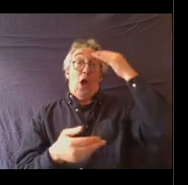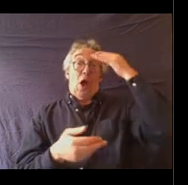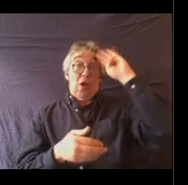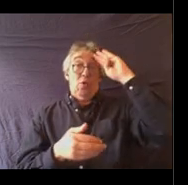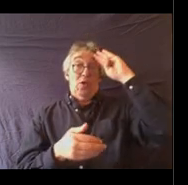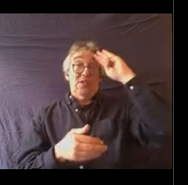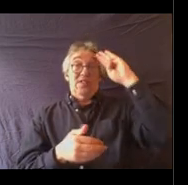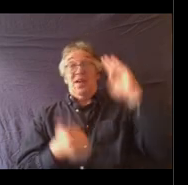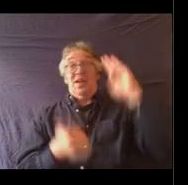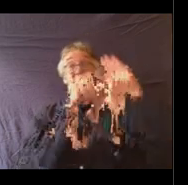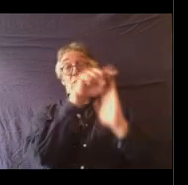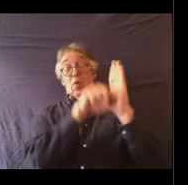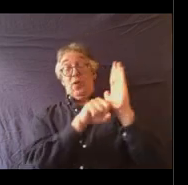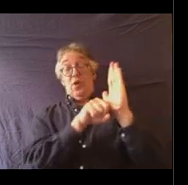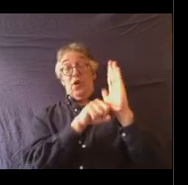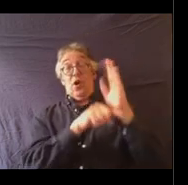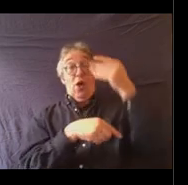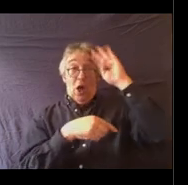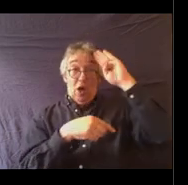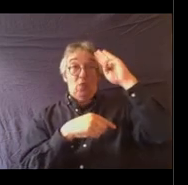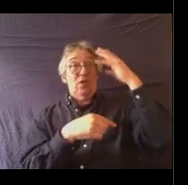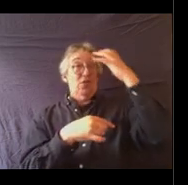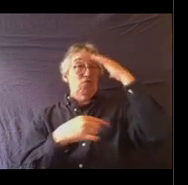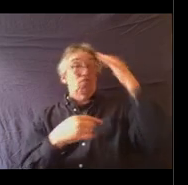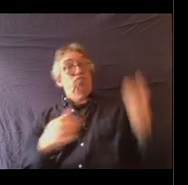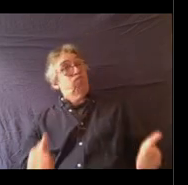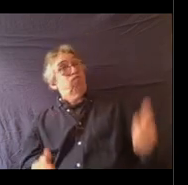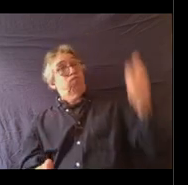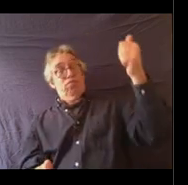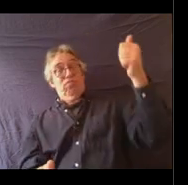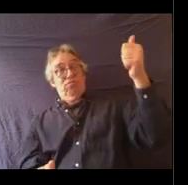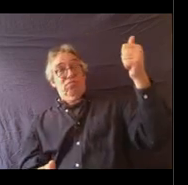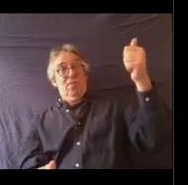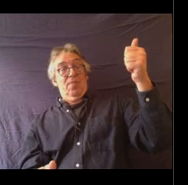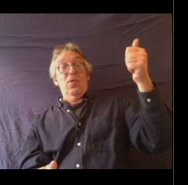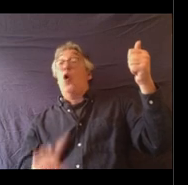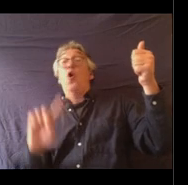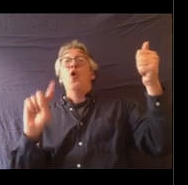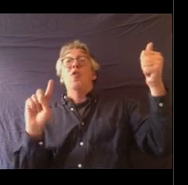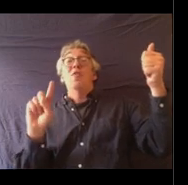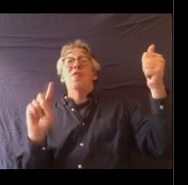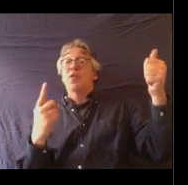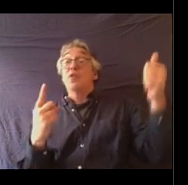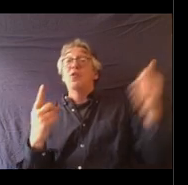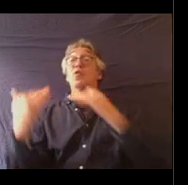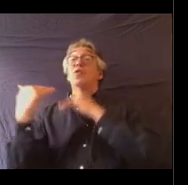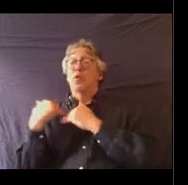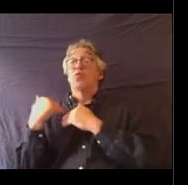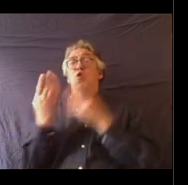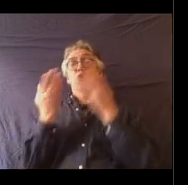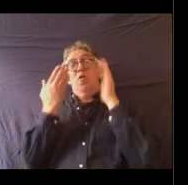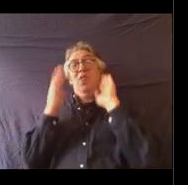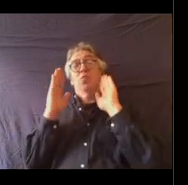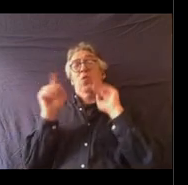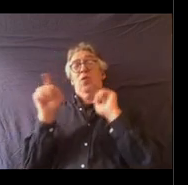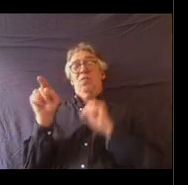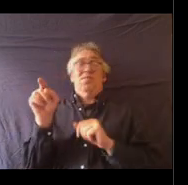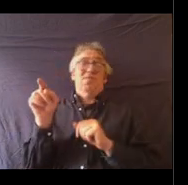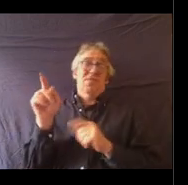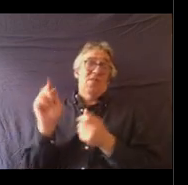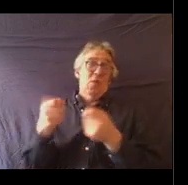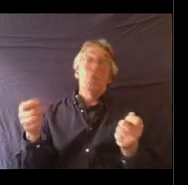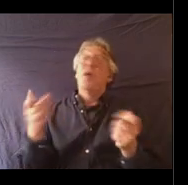or the Irish authorities. First, it's of course Facebook who is responsible, but if there are any problems, the